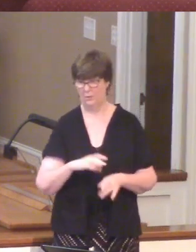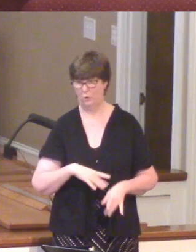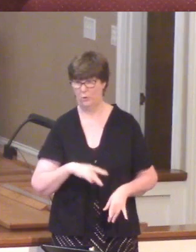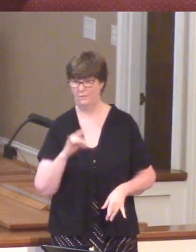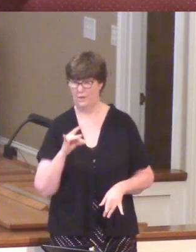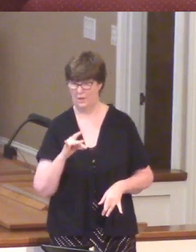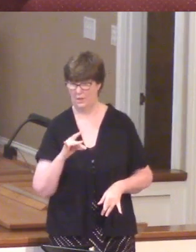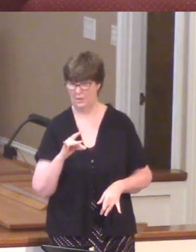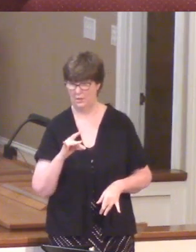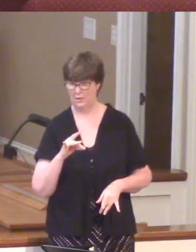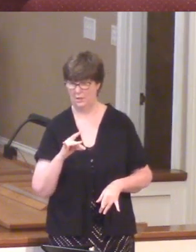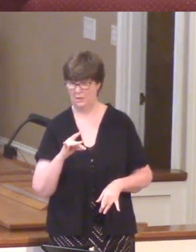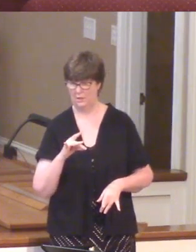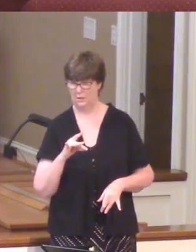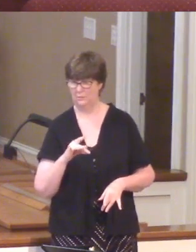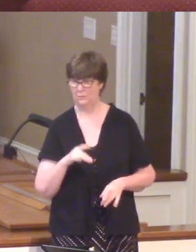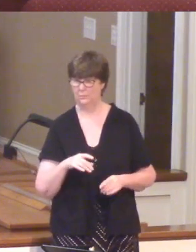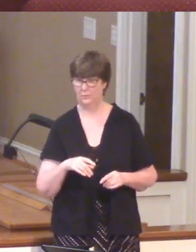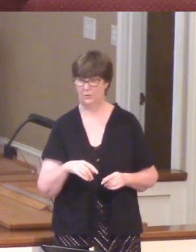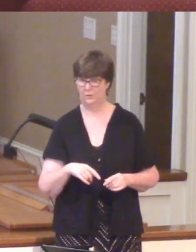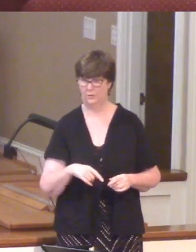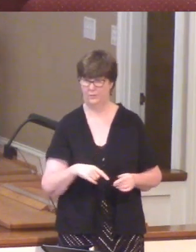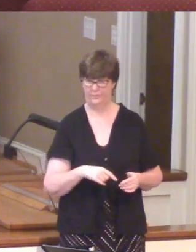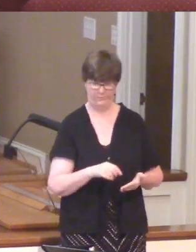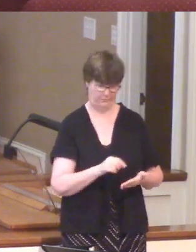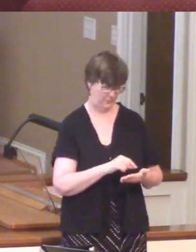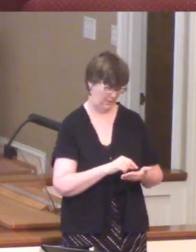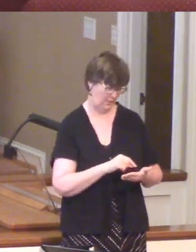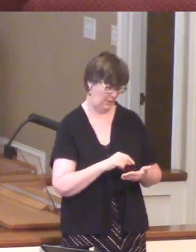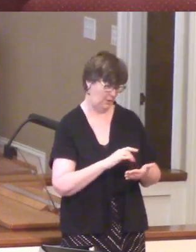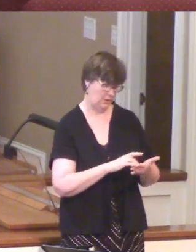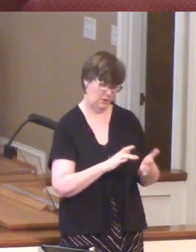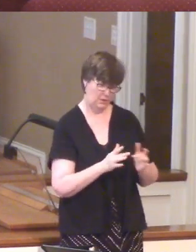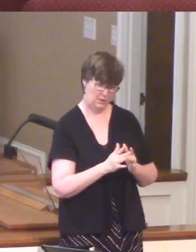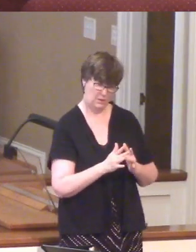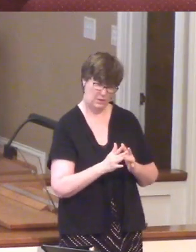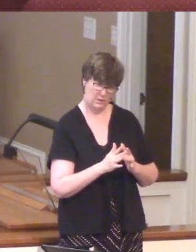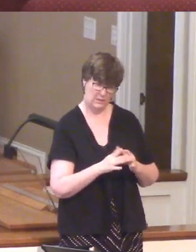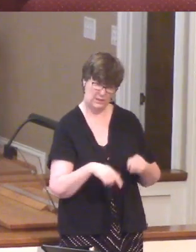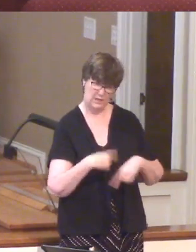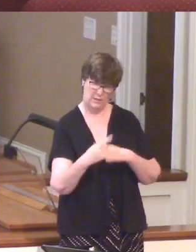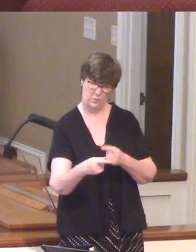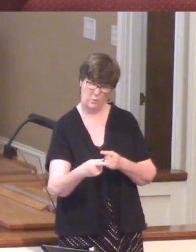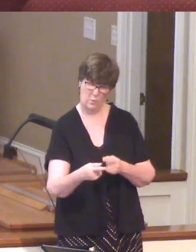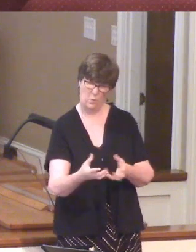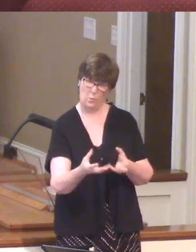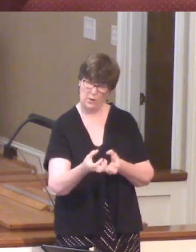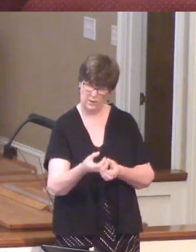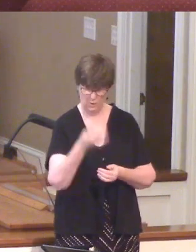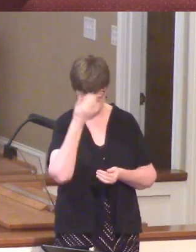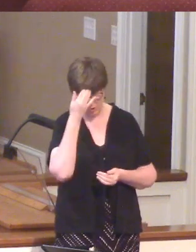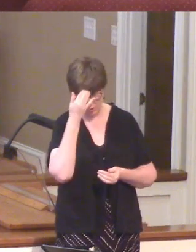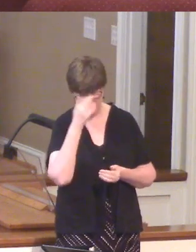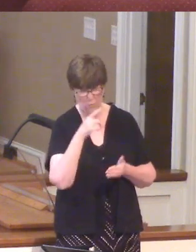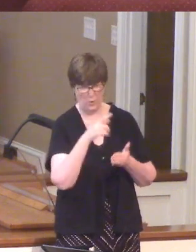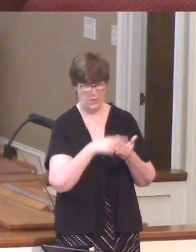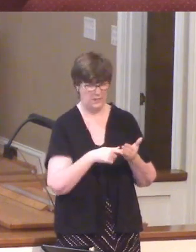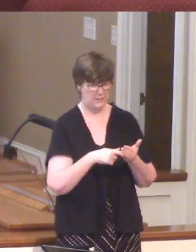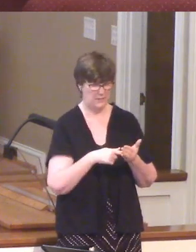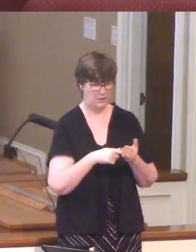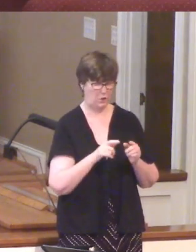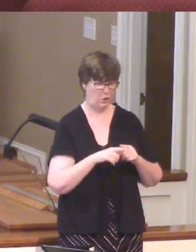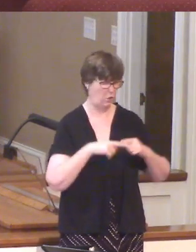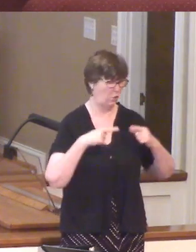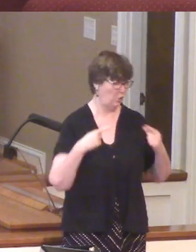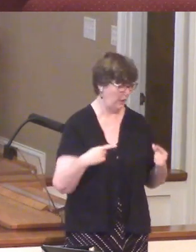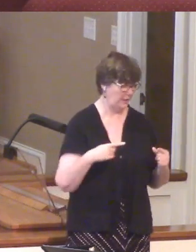heavy and light. The scribe who came to Jesus wanted to know which commandment supersedes everything and